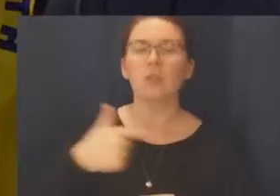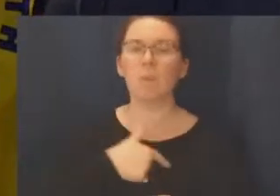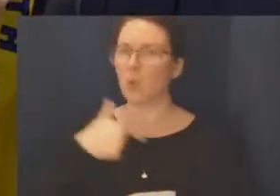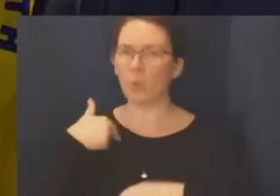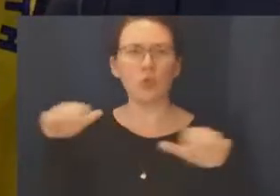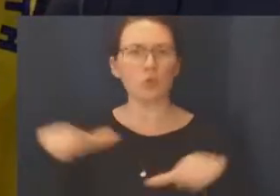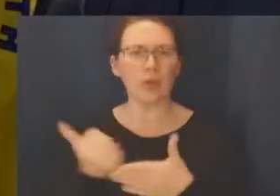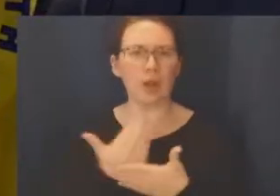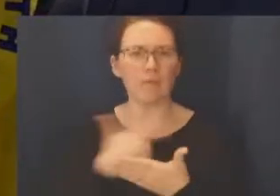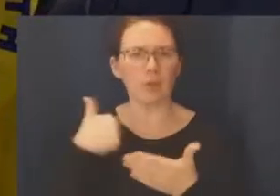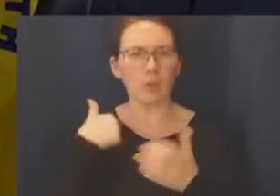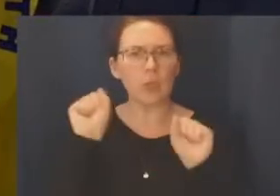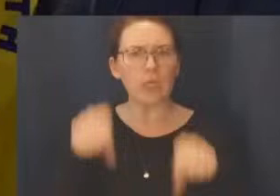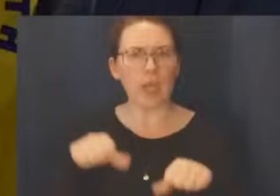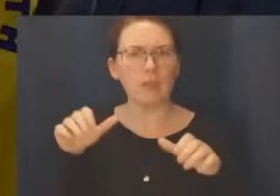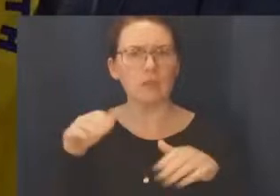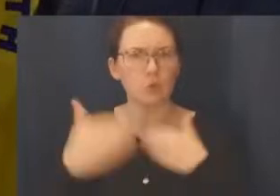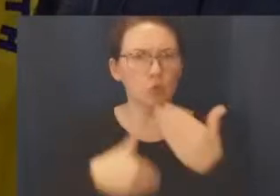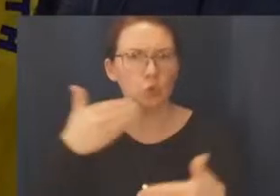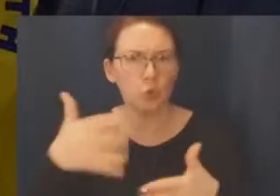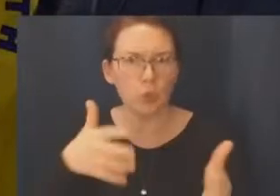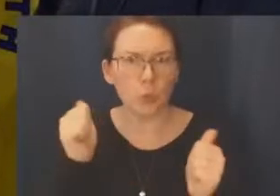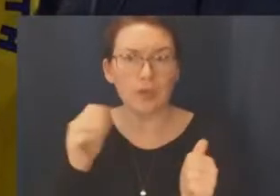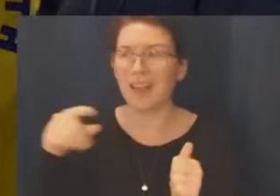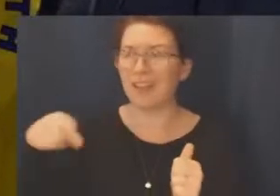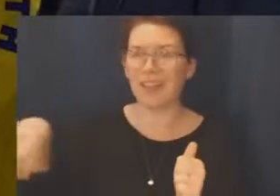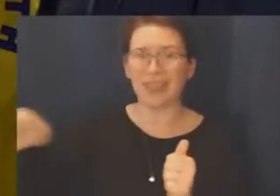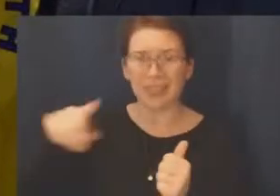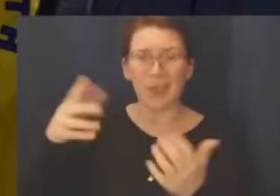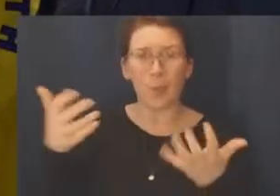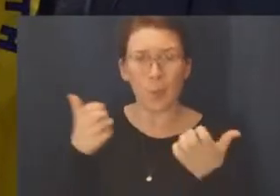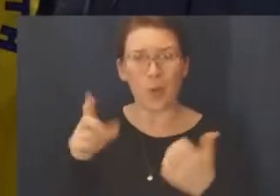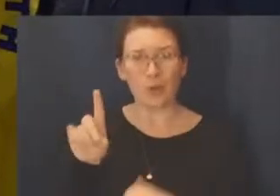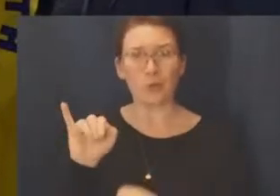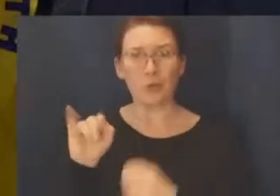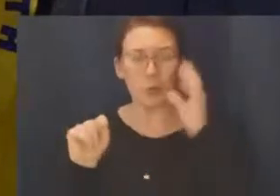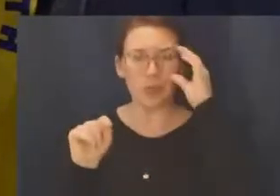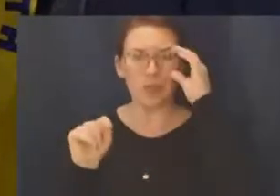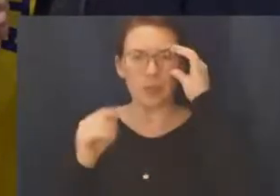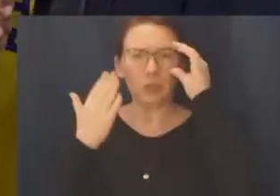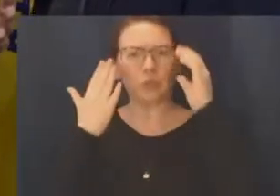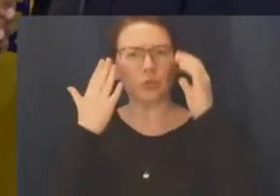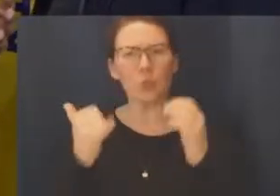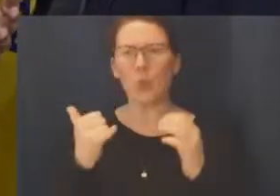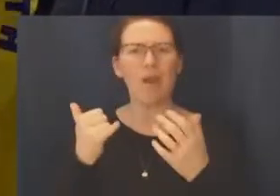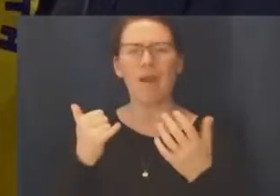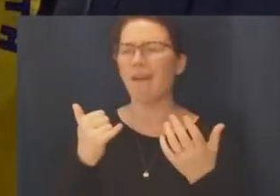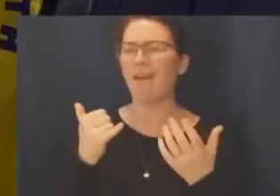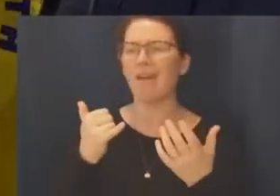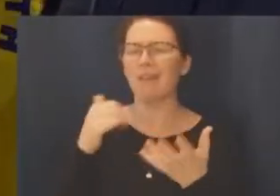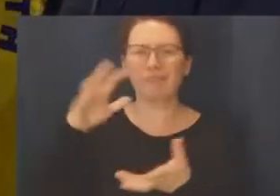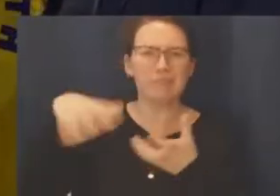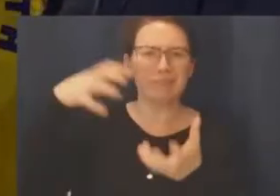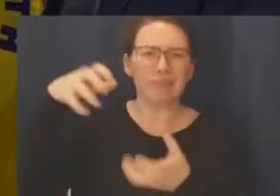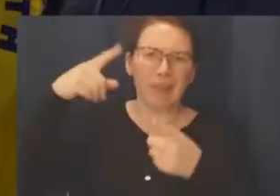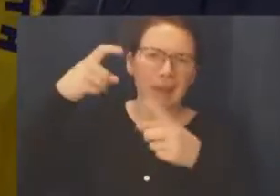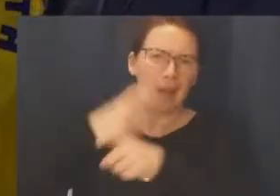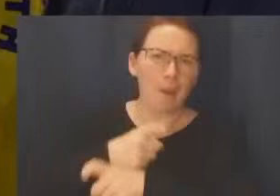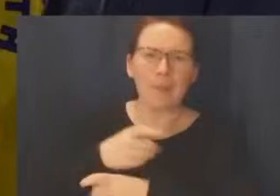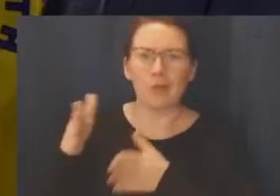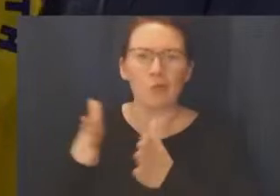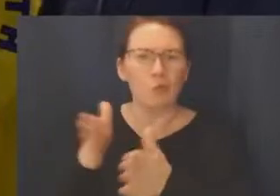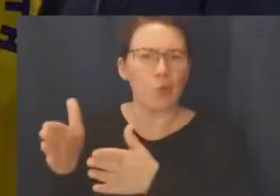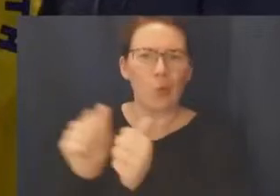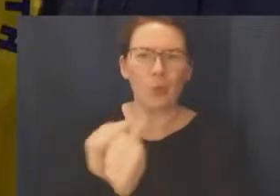they want to do it. They want to do it. So why go down a complicated road with Congress when they want to do this? They don't want to deal